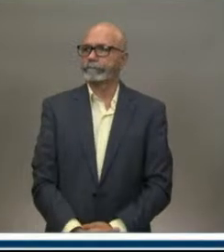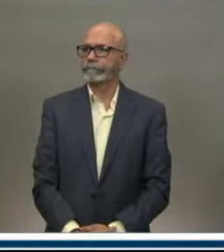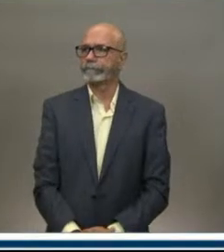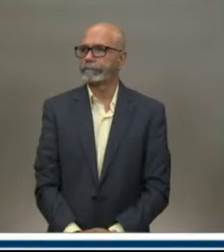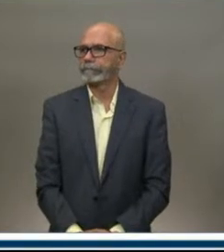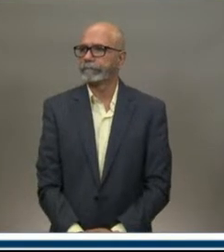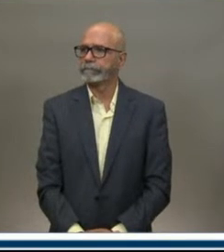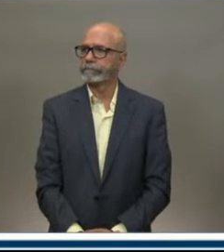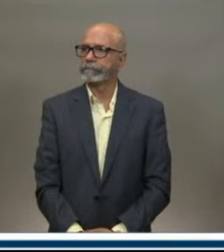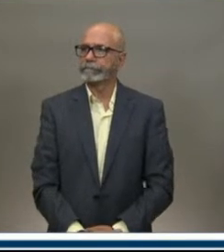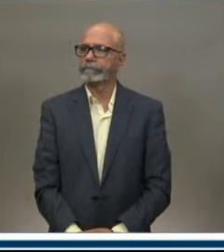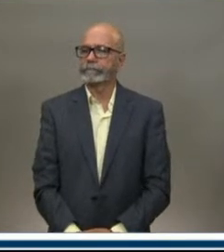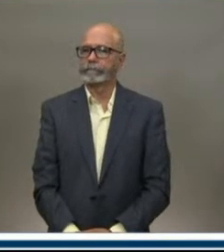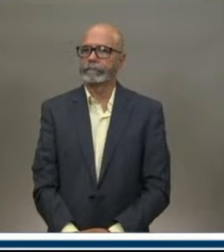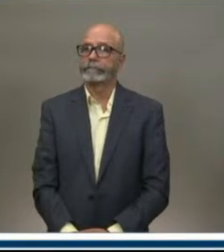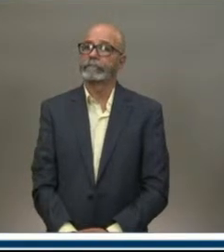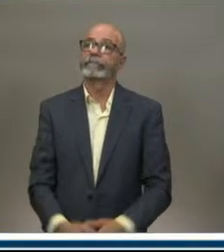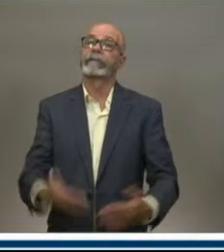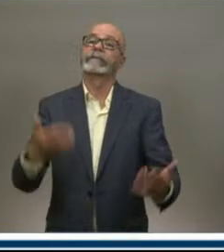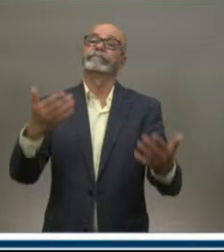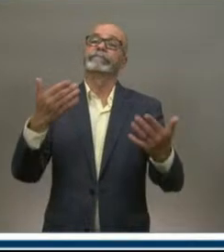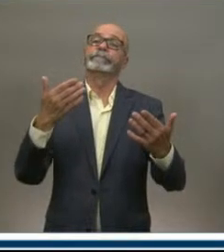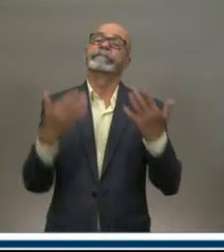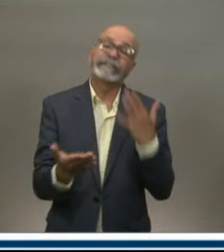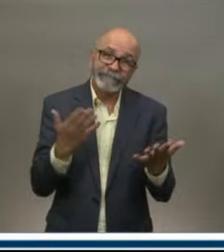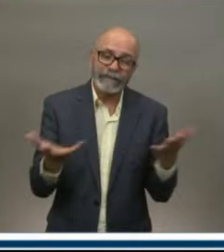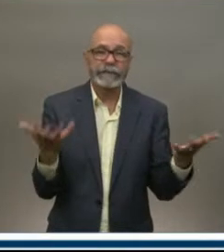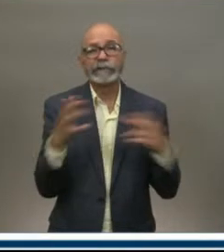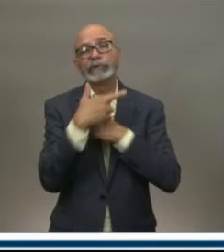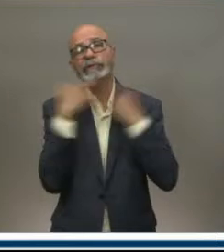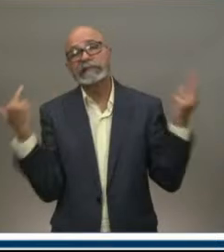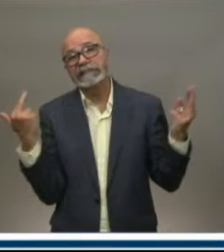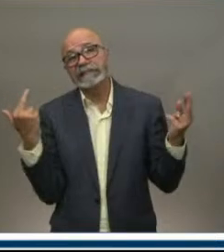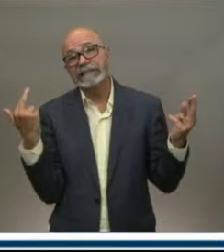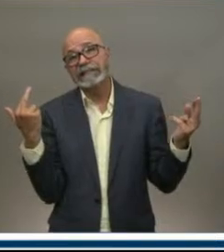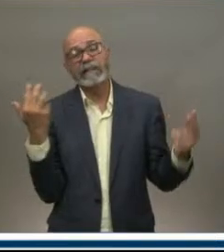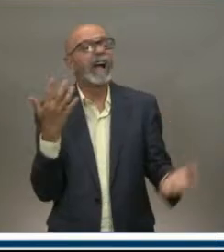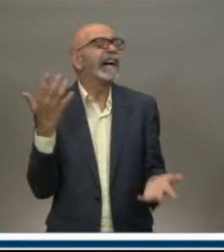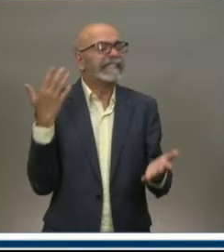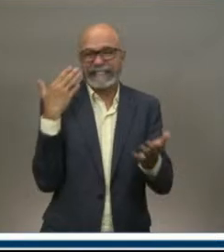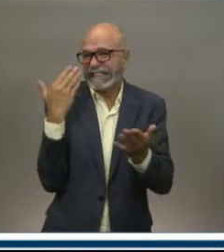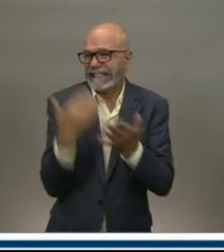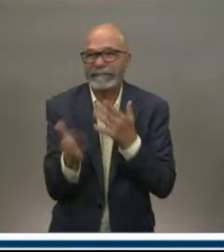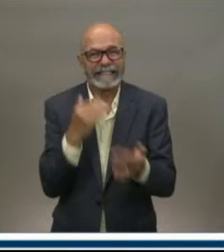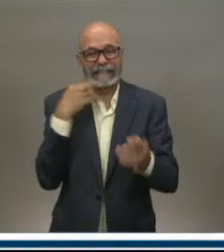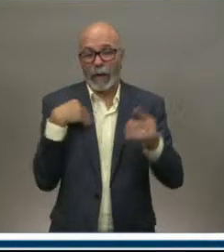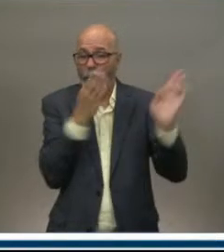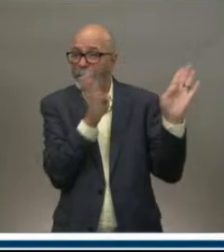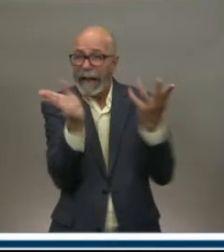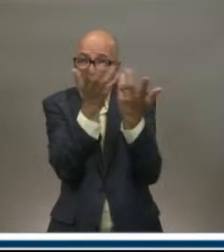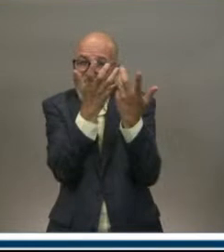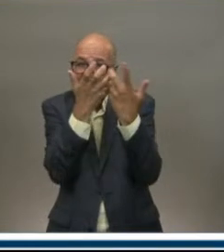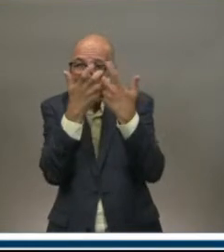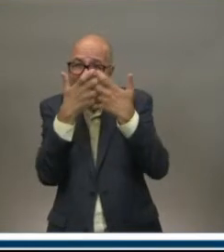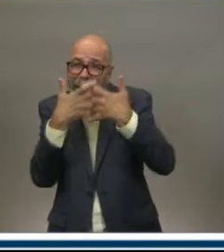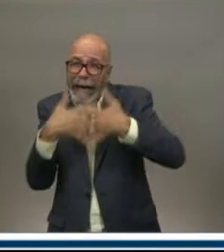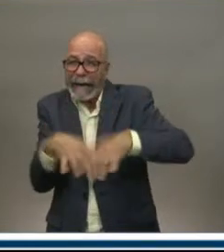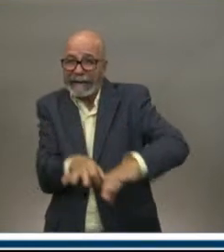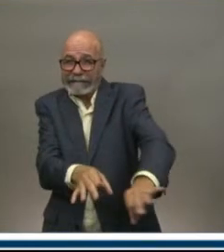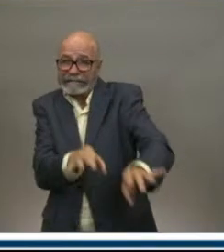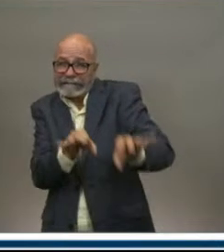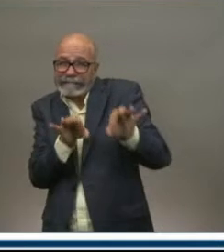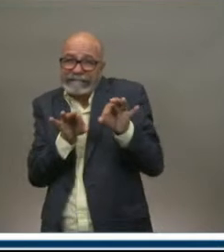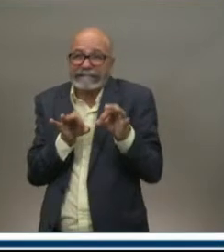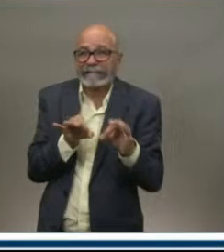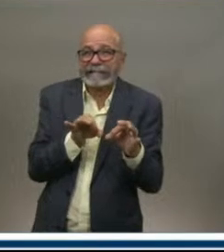going to be risk, even with the best preparation. So I'm just wondering, as the health minister, when will